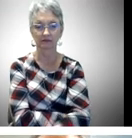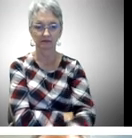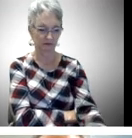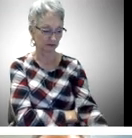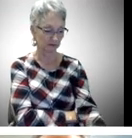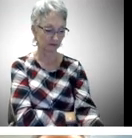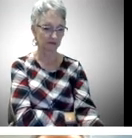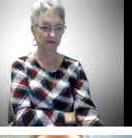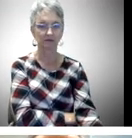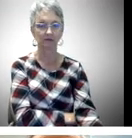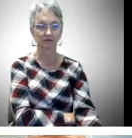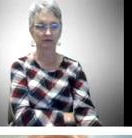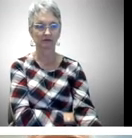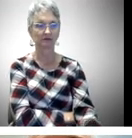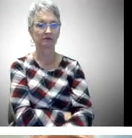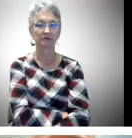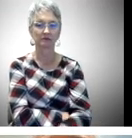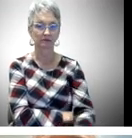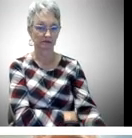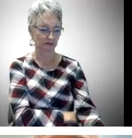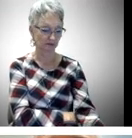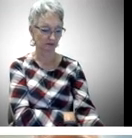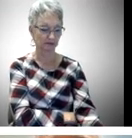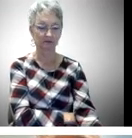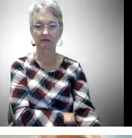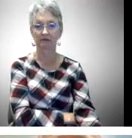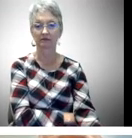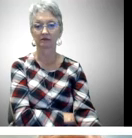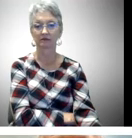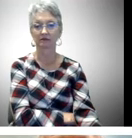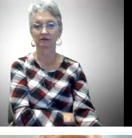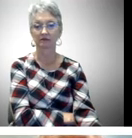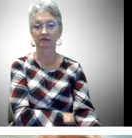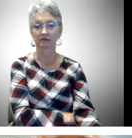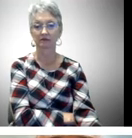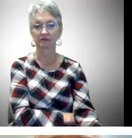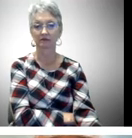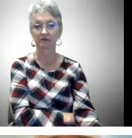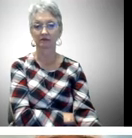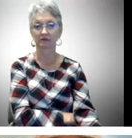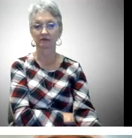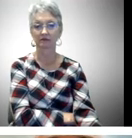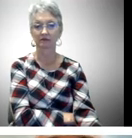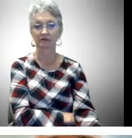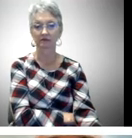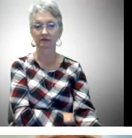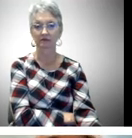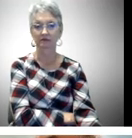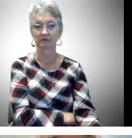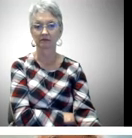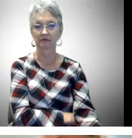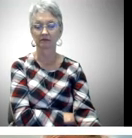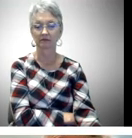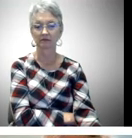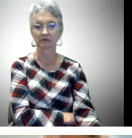time. And next slide. So who's the client? And if a person comes to the lawyer, is it the